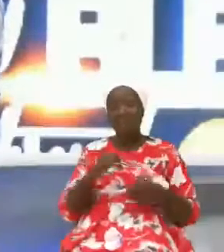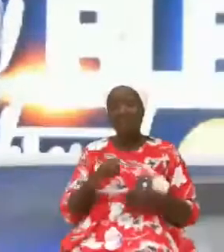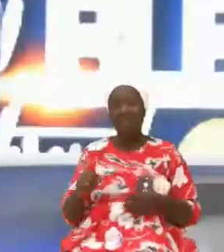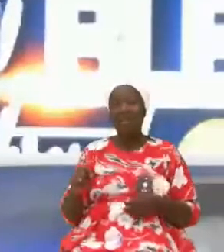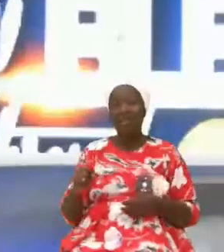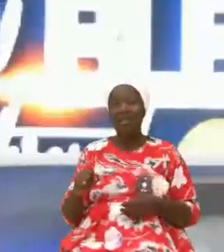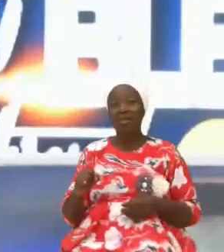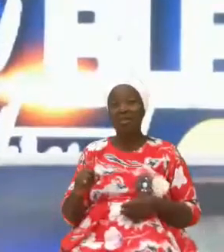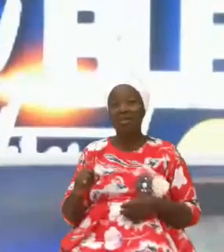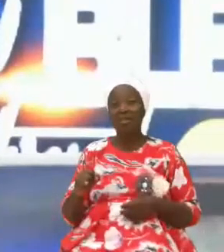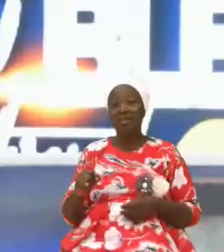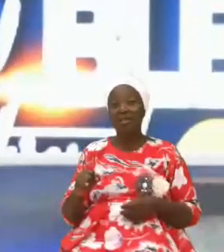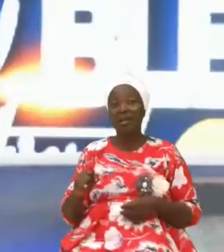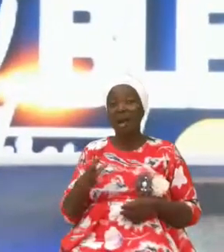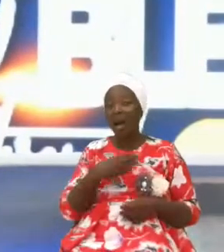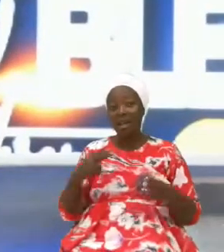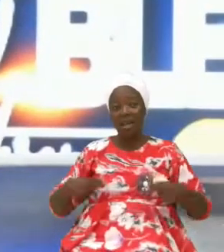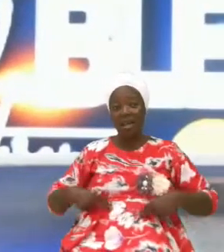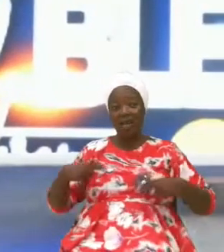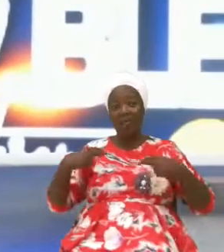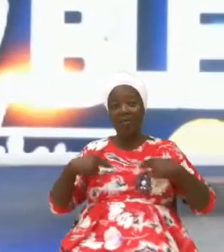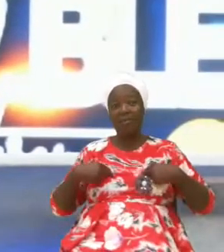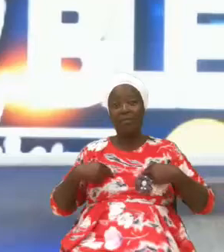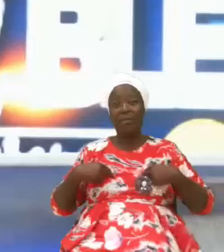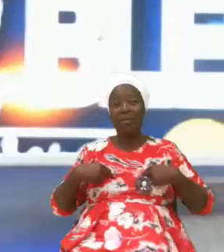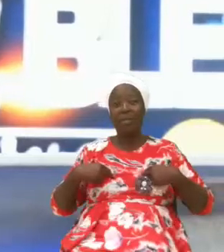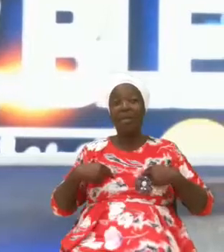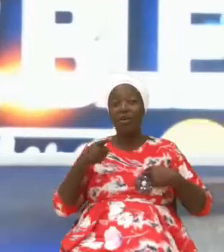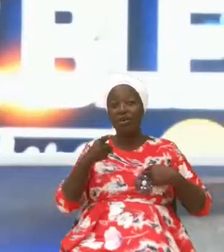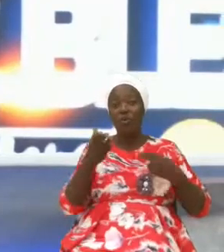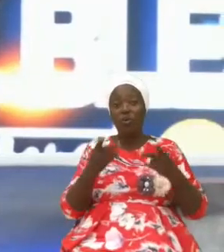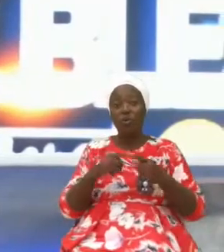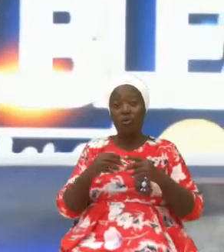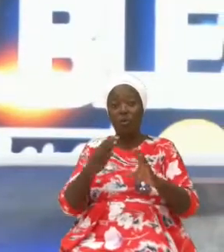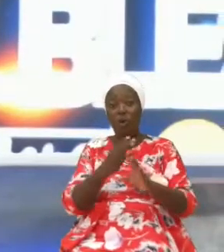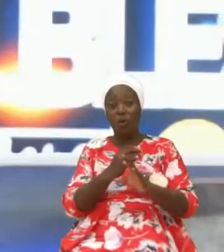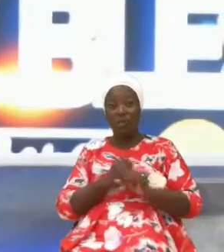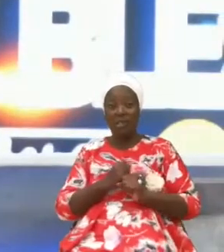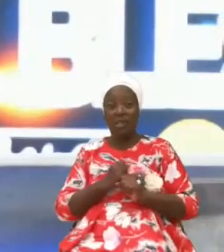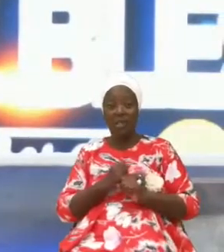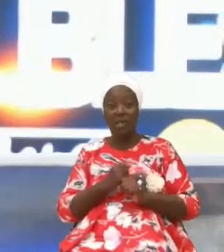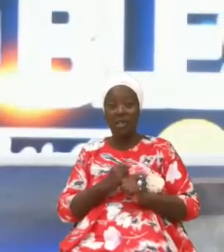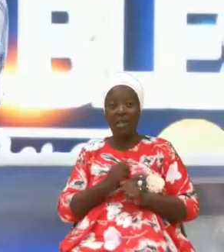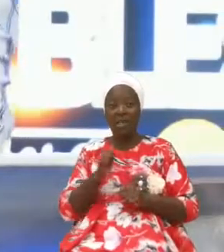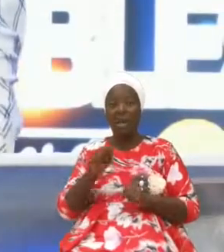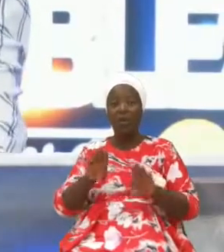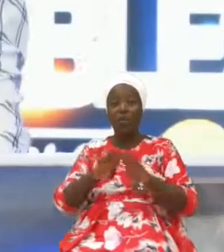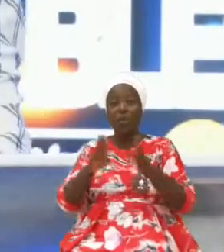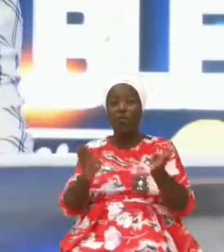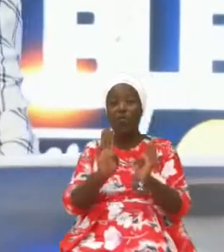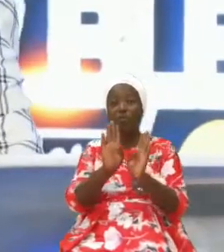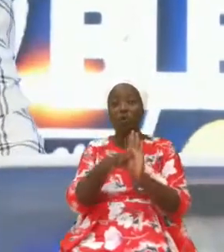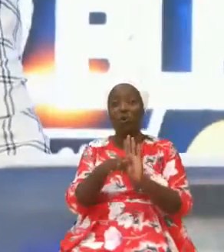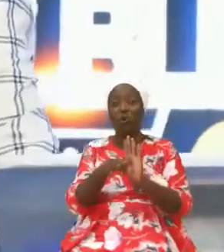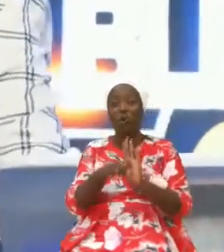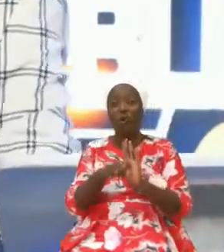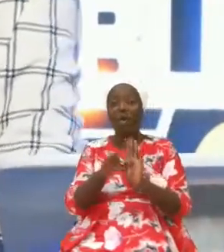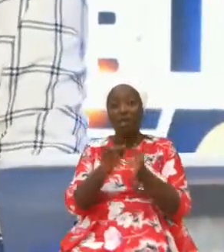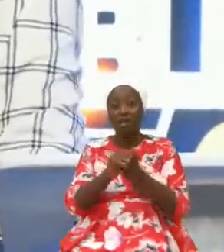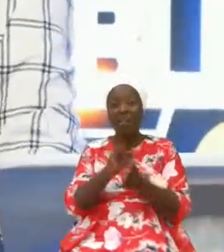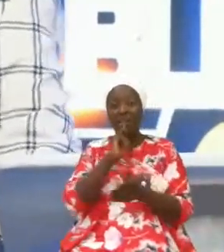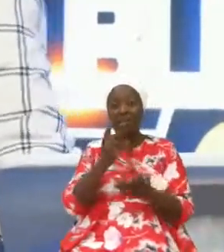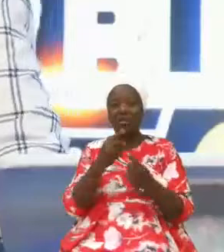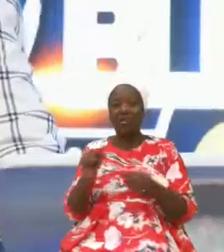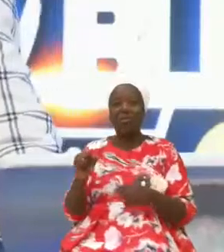full salvation, healing, definite healing and health, you want to obtain